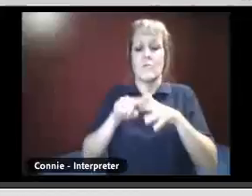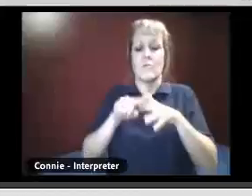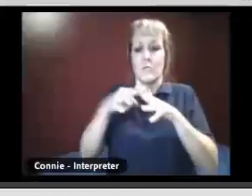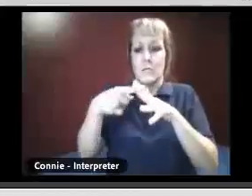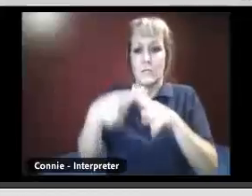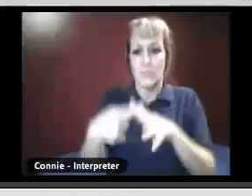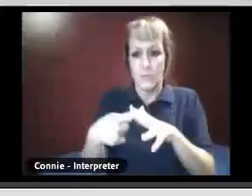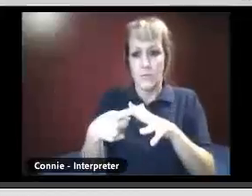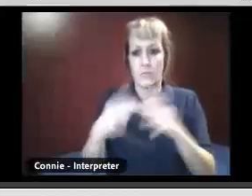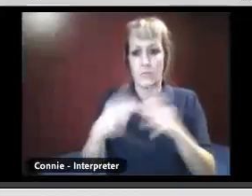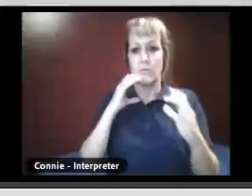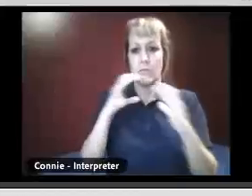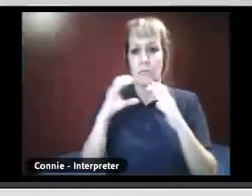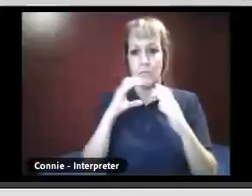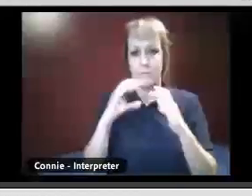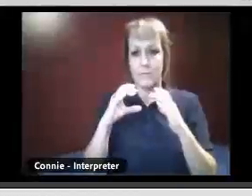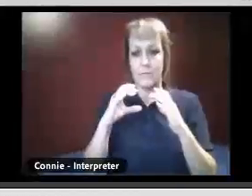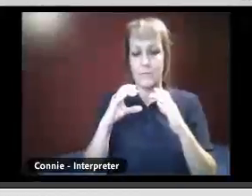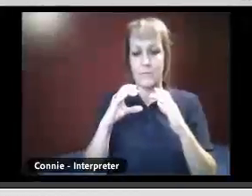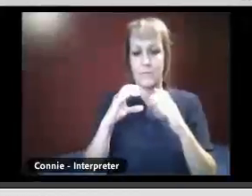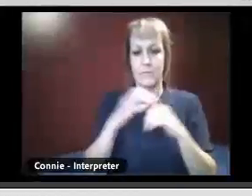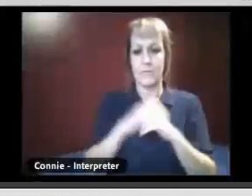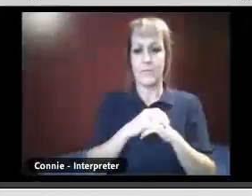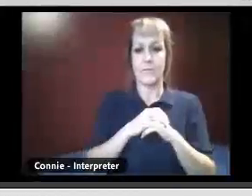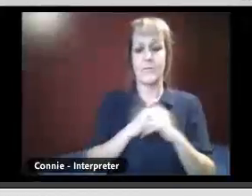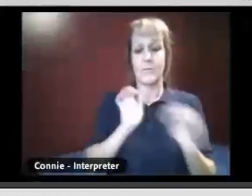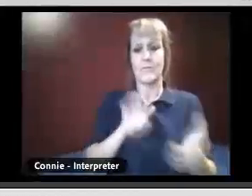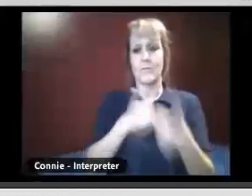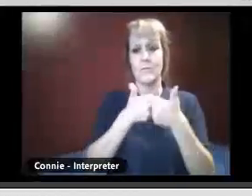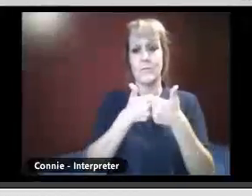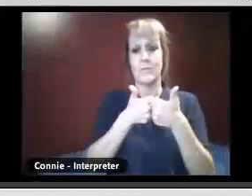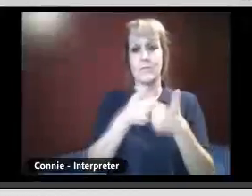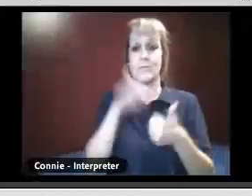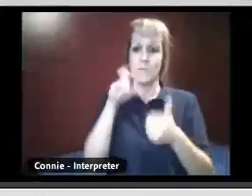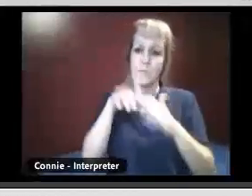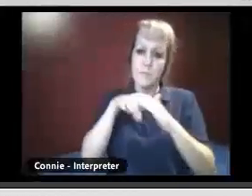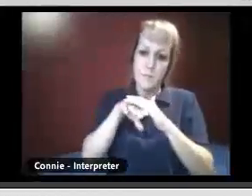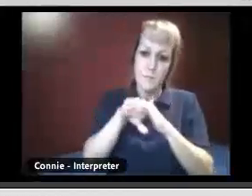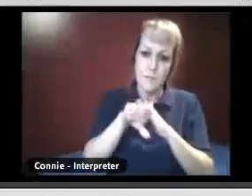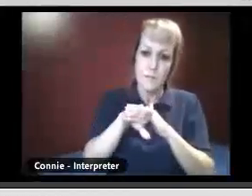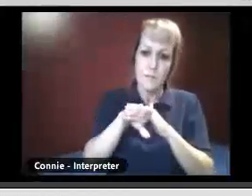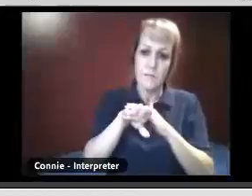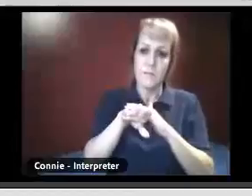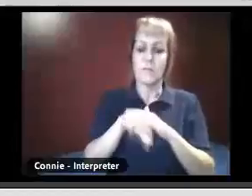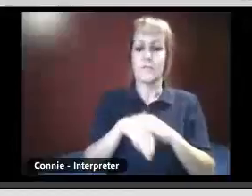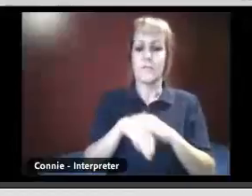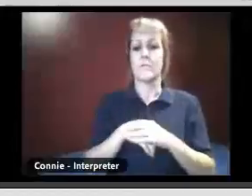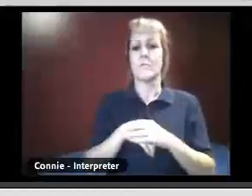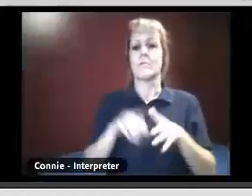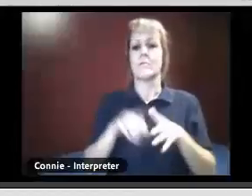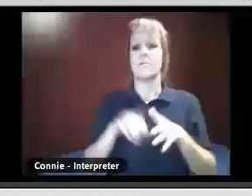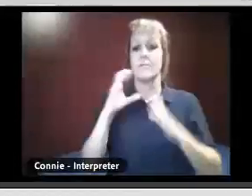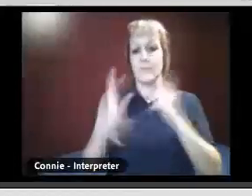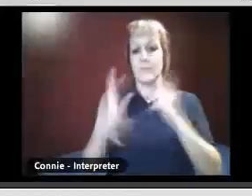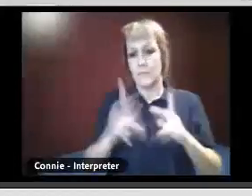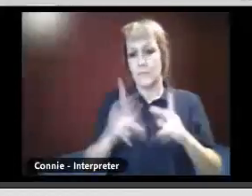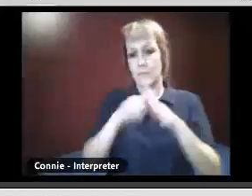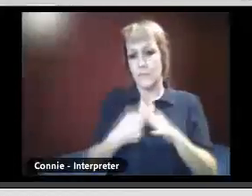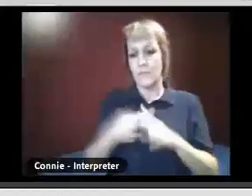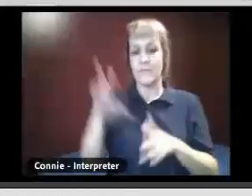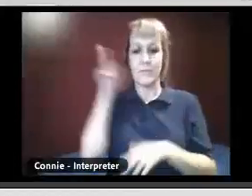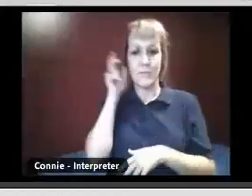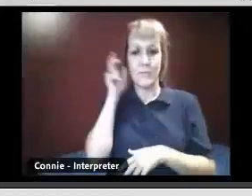that door, it's up to you what you're going to do. But your biggest challenge is to get your foot in the door and get people to listen, get them to listen, you